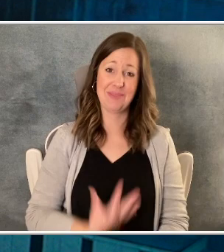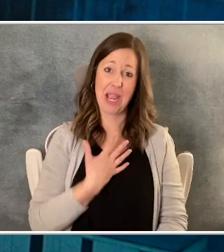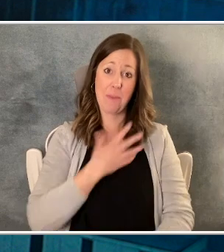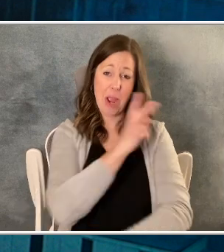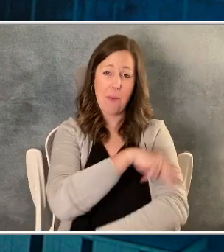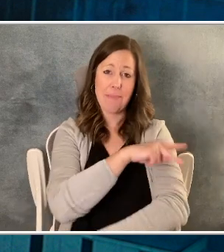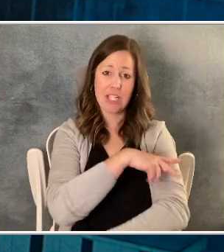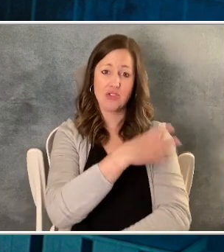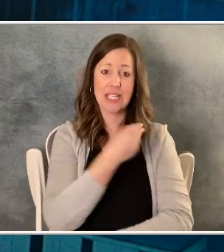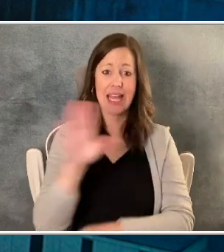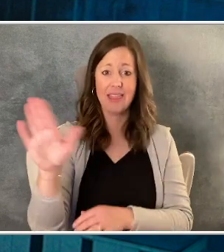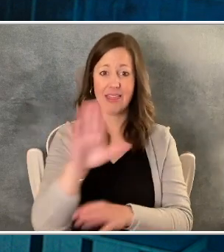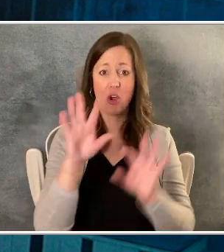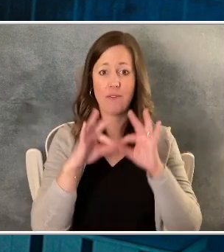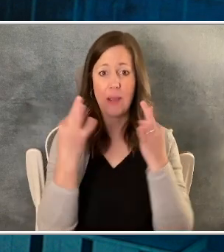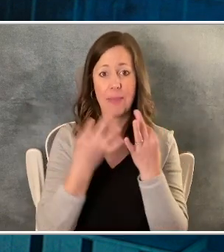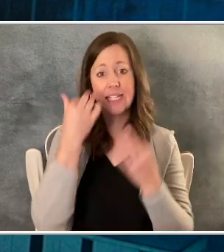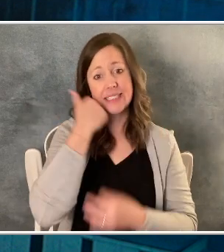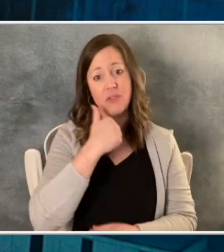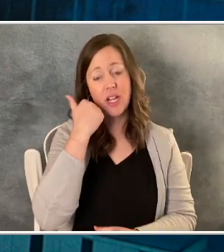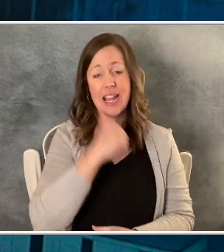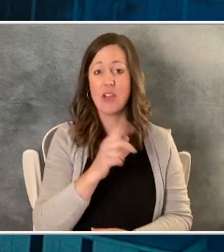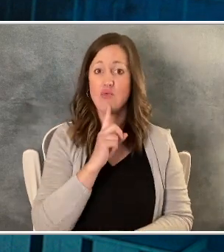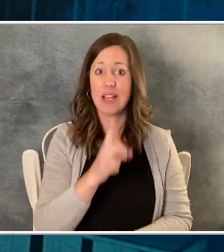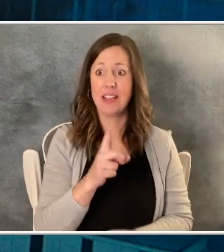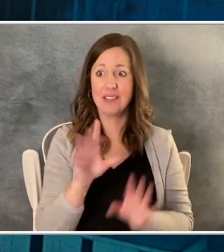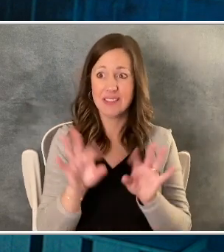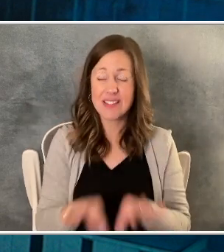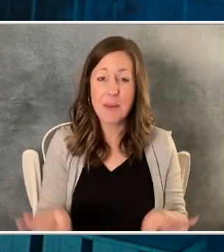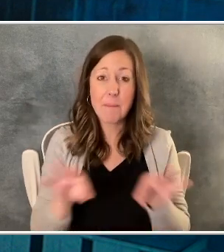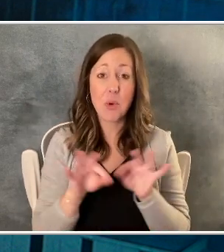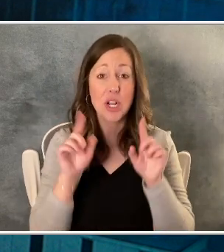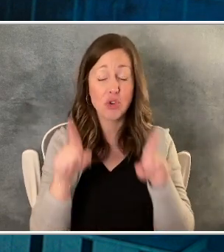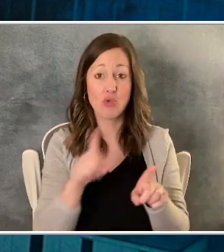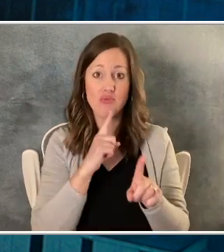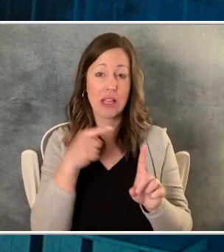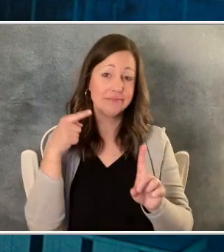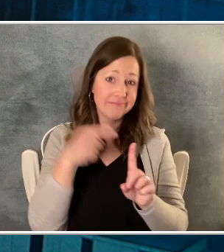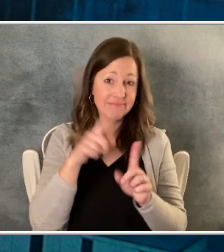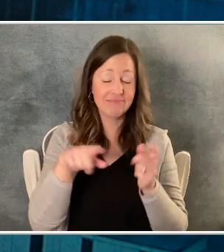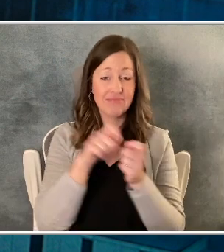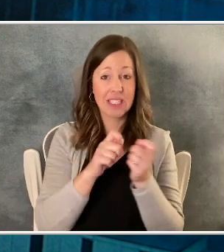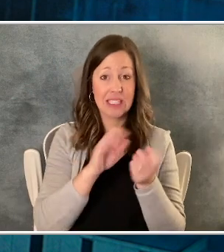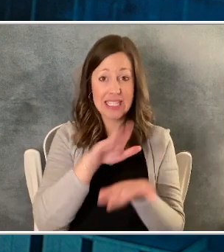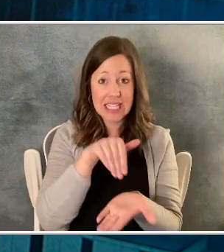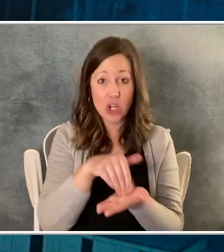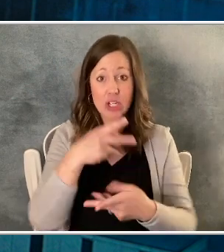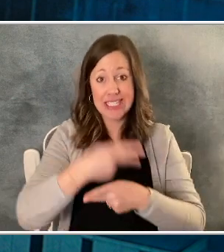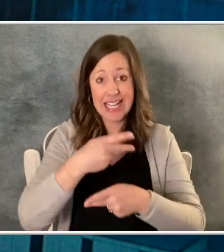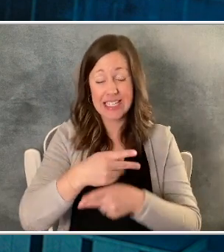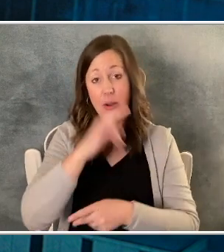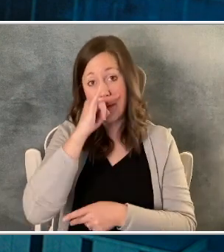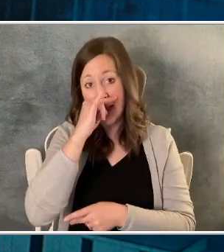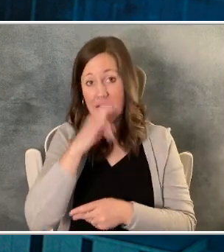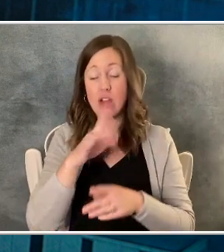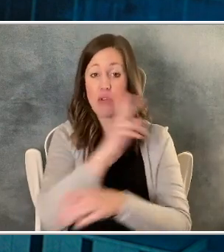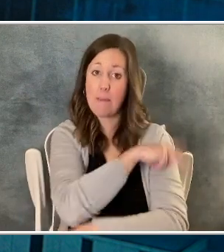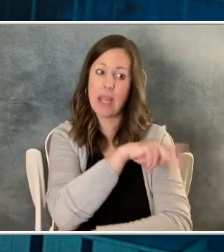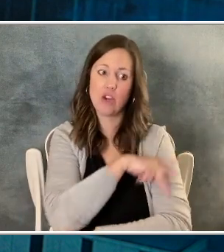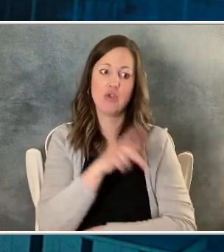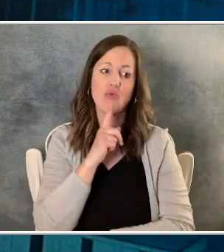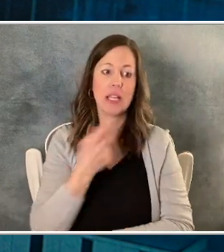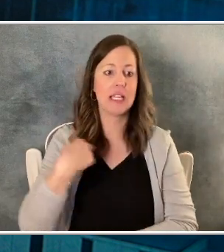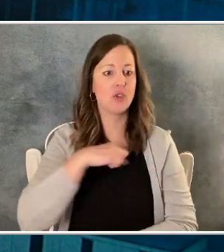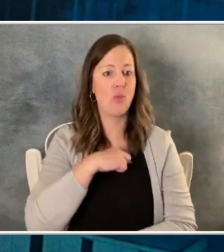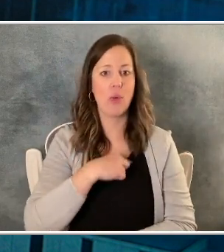day, and it's so important to go to a dedicated center that takes care of pediatric patients, and so we're just so glad that